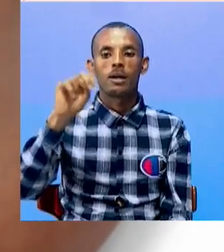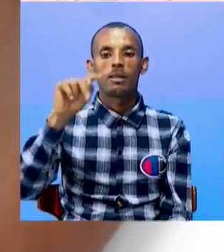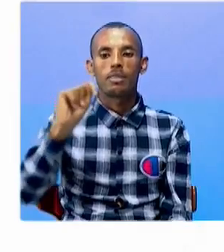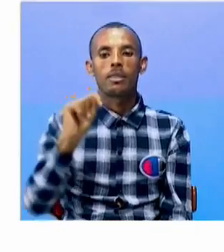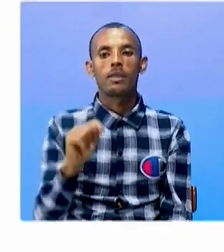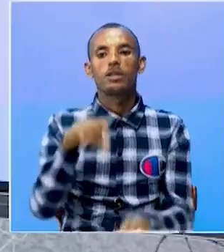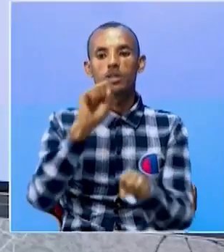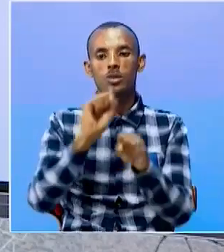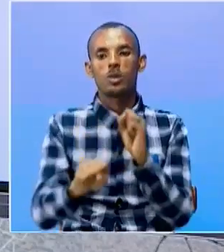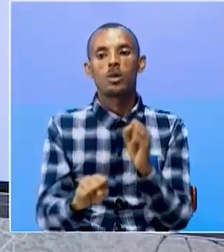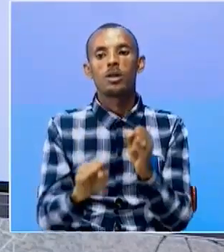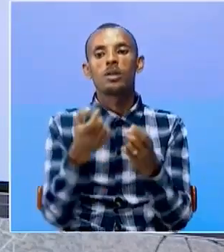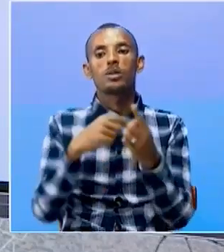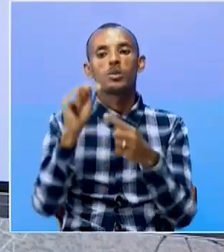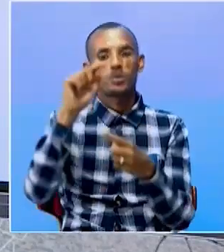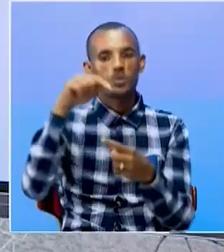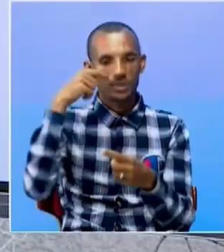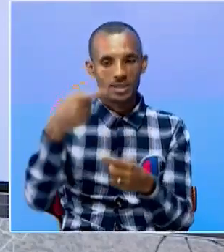So, in order to say